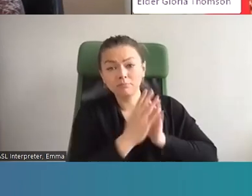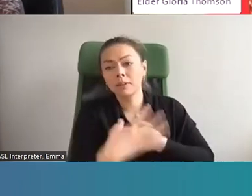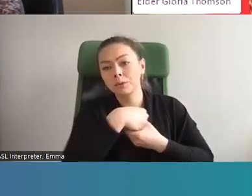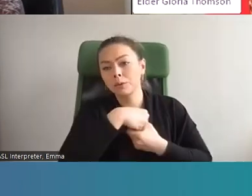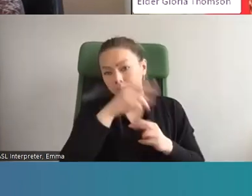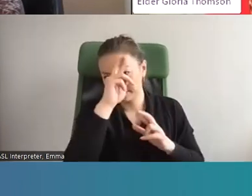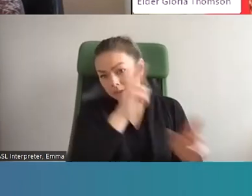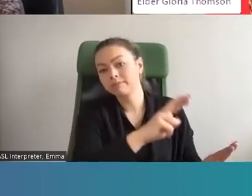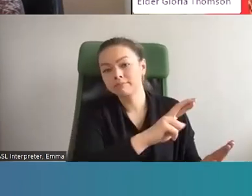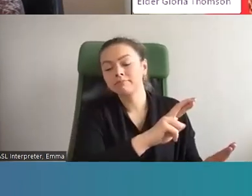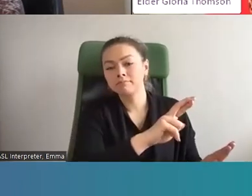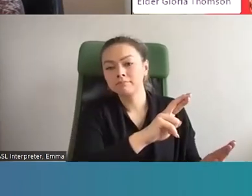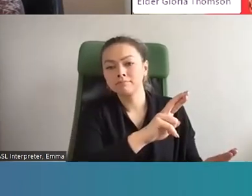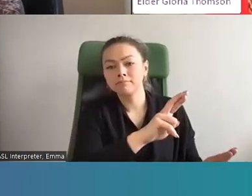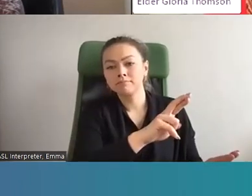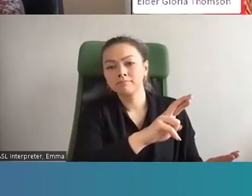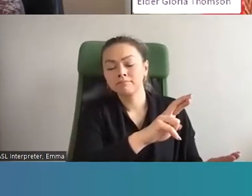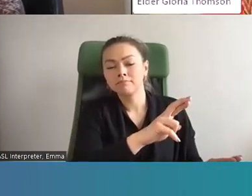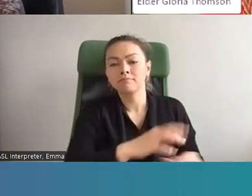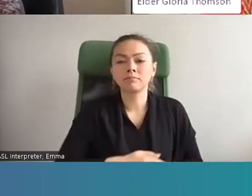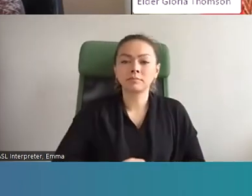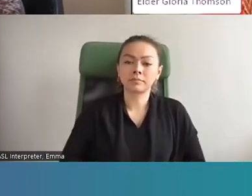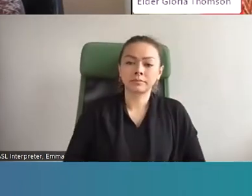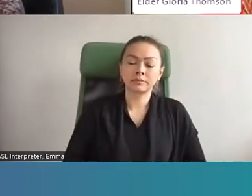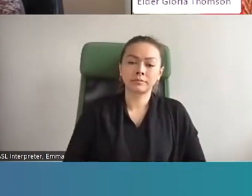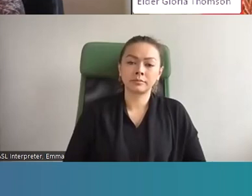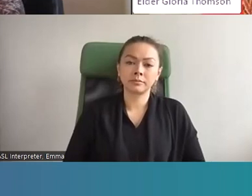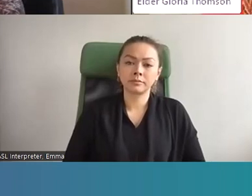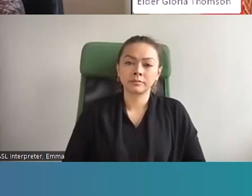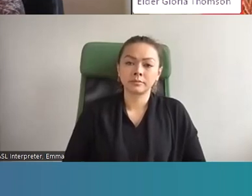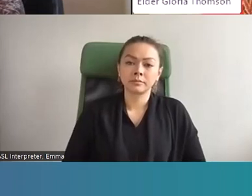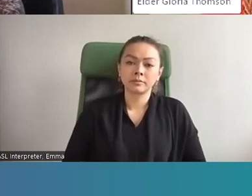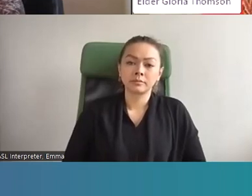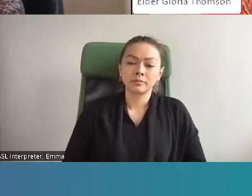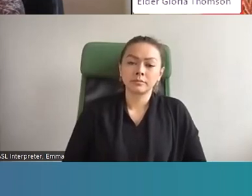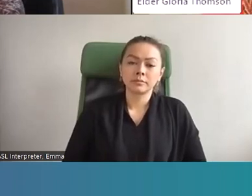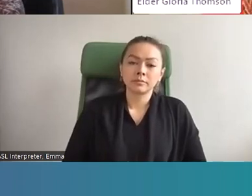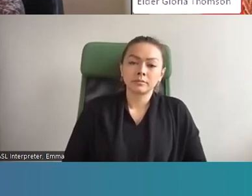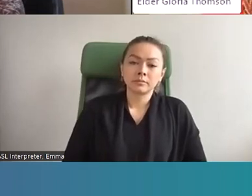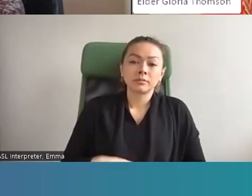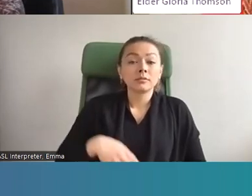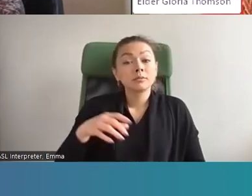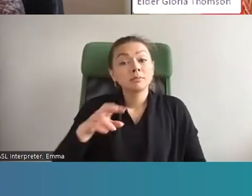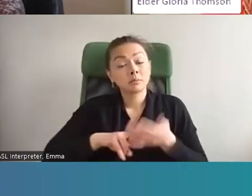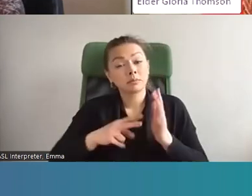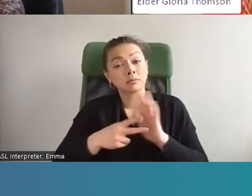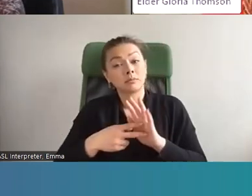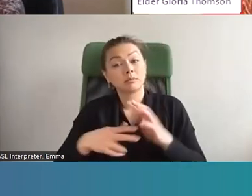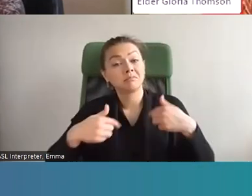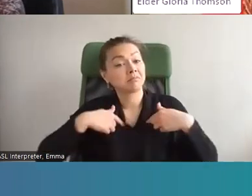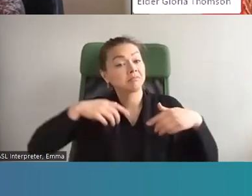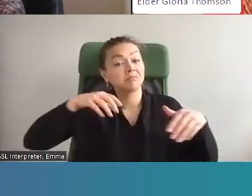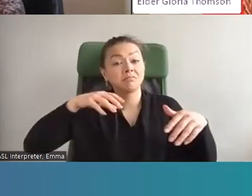And so, you know, and I wouldn't come into someone's house and say, you got to do it this way, or I don't like